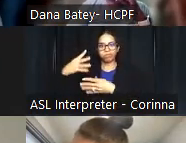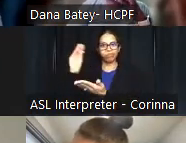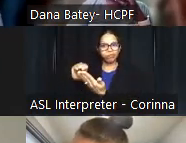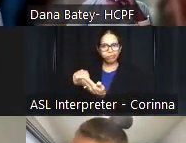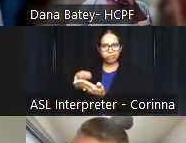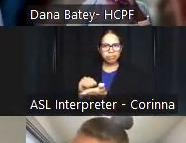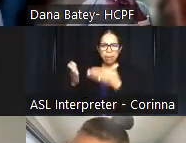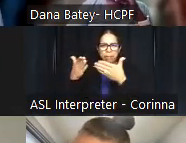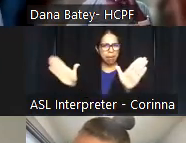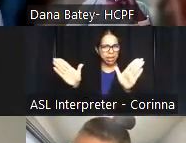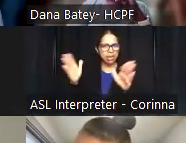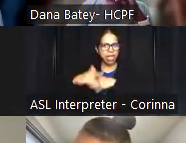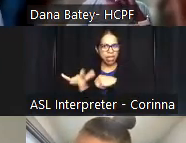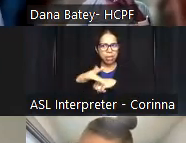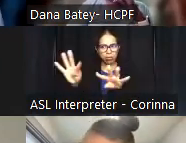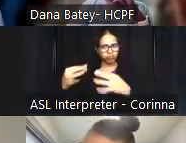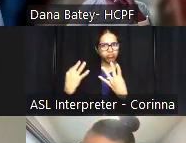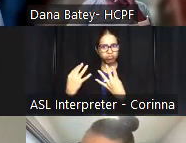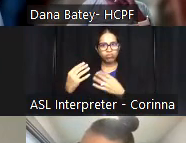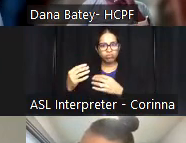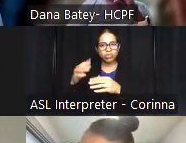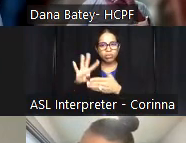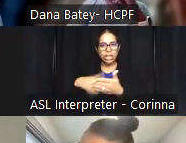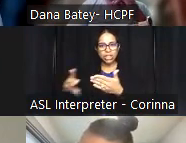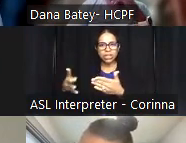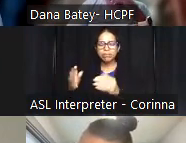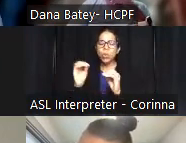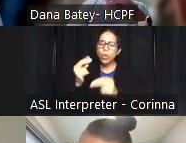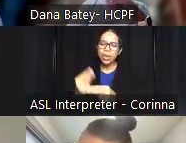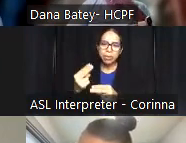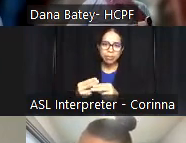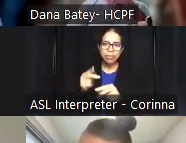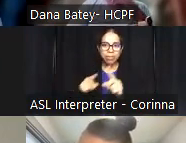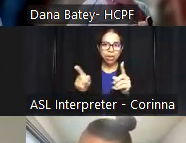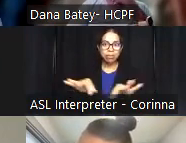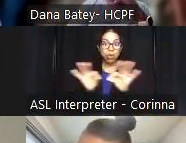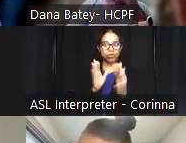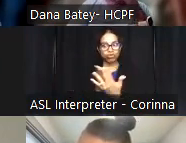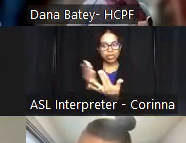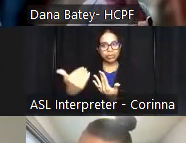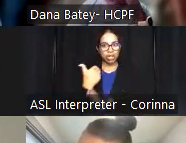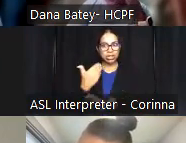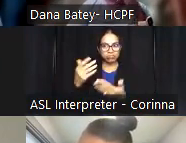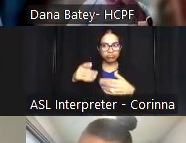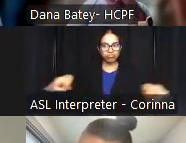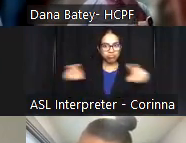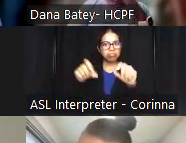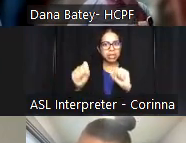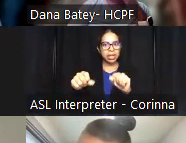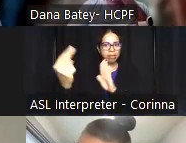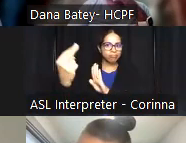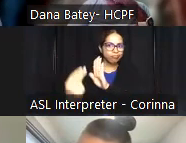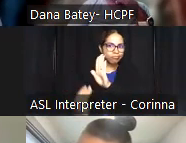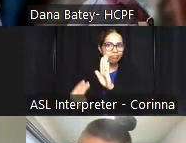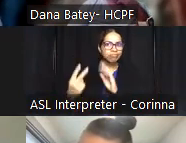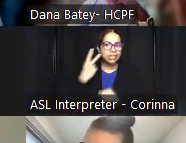It's not like a way to deter people. It's just our way to provide transparency so that stakeholders can see what feedback we've received on the